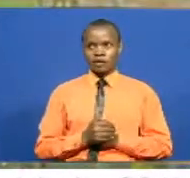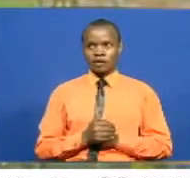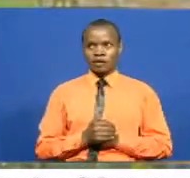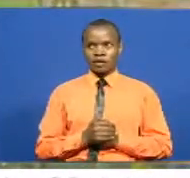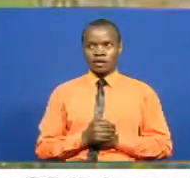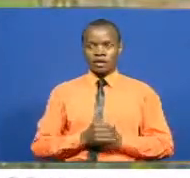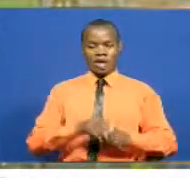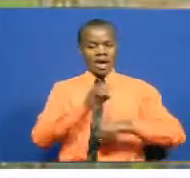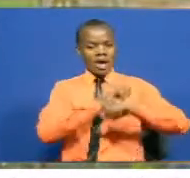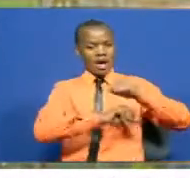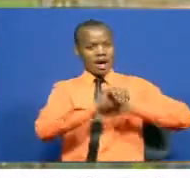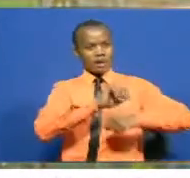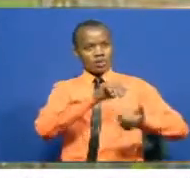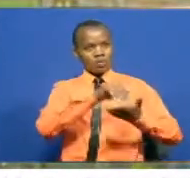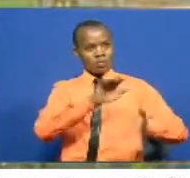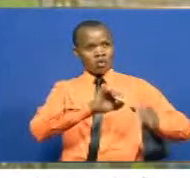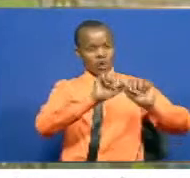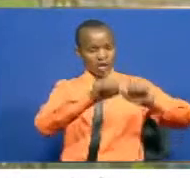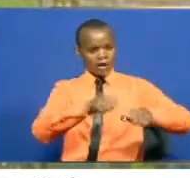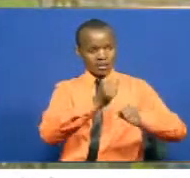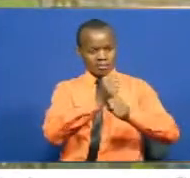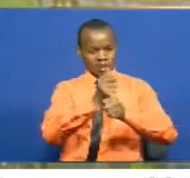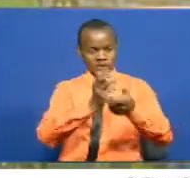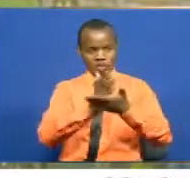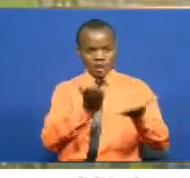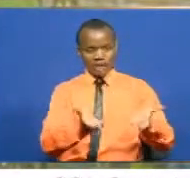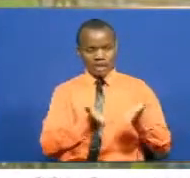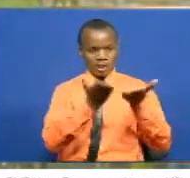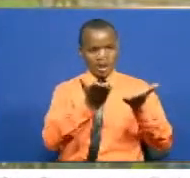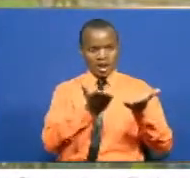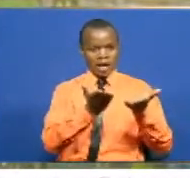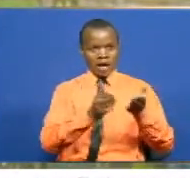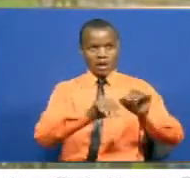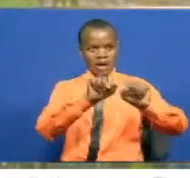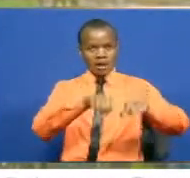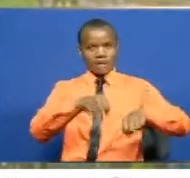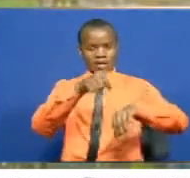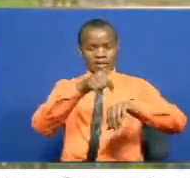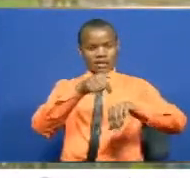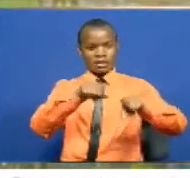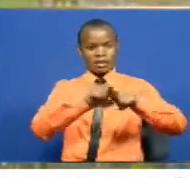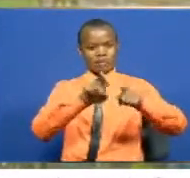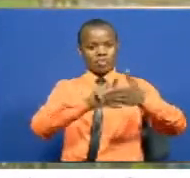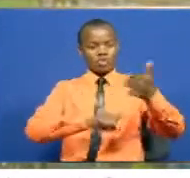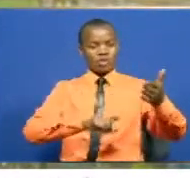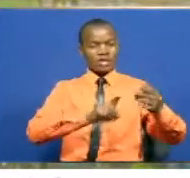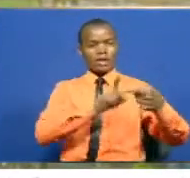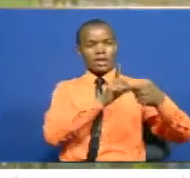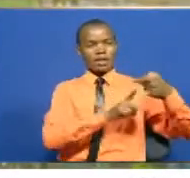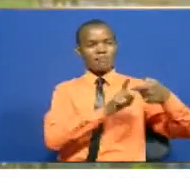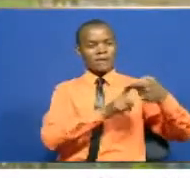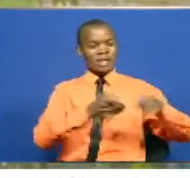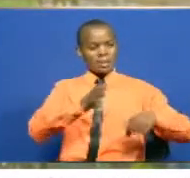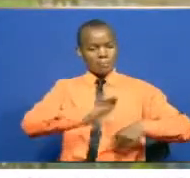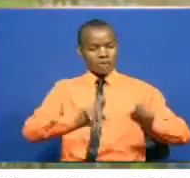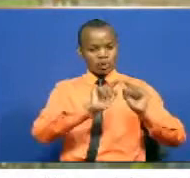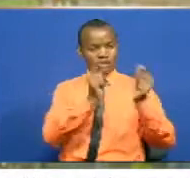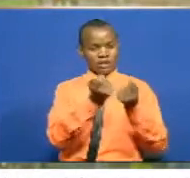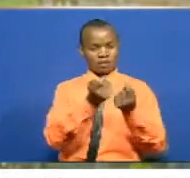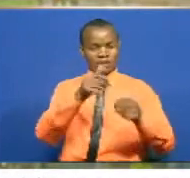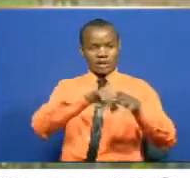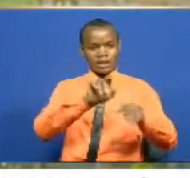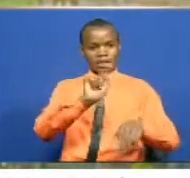need to do to keep up with the improvement that we've seen in the basketball team playing for Kenya?